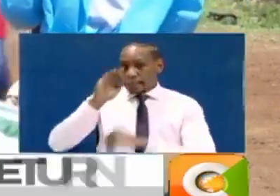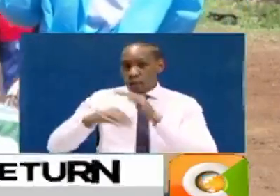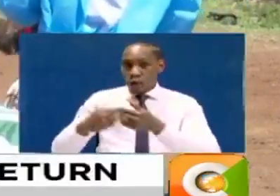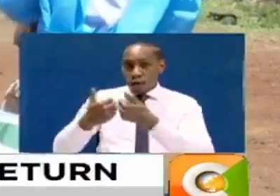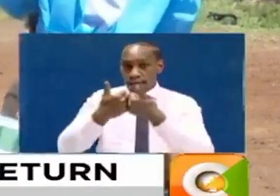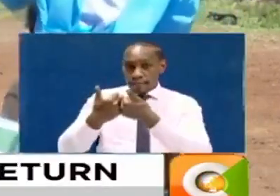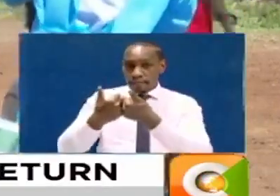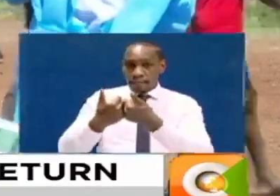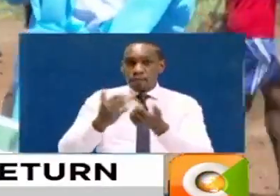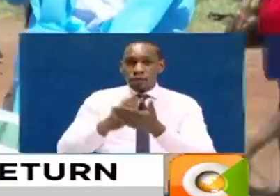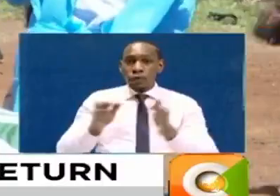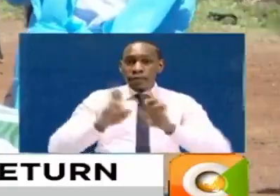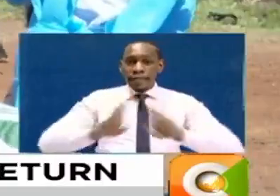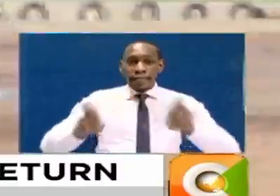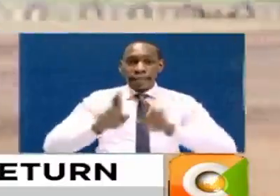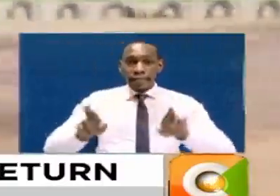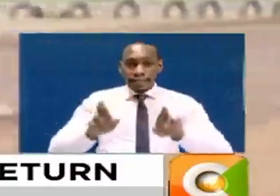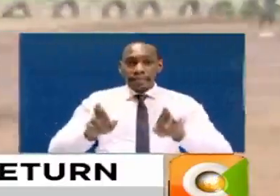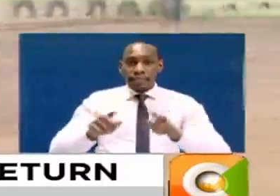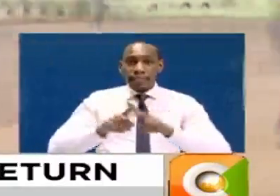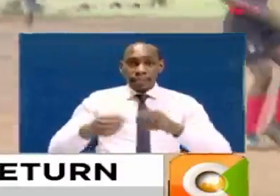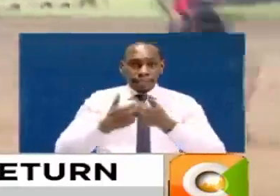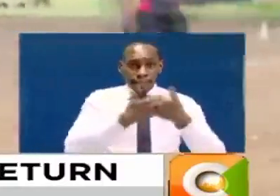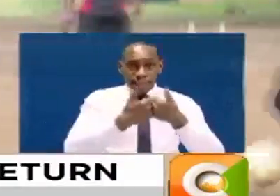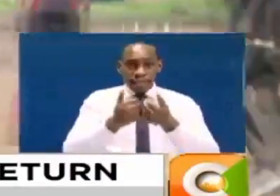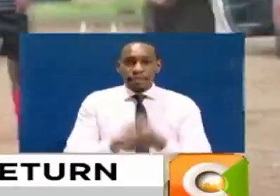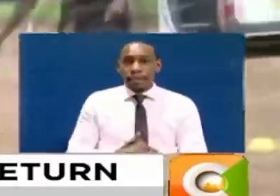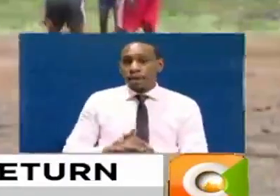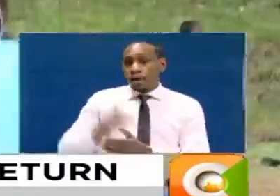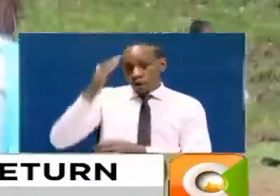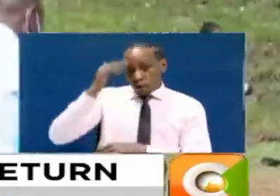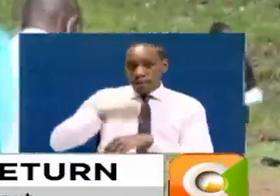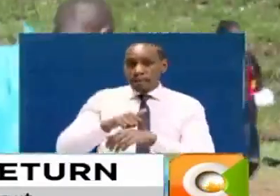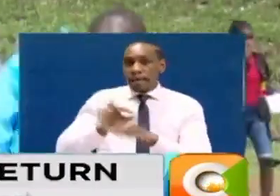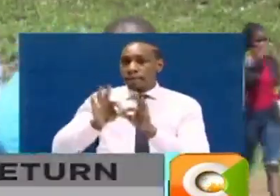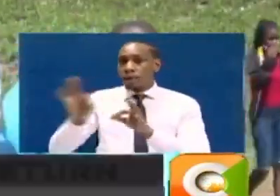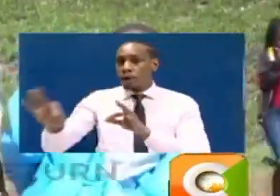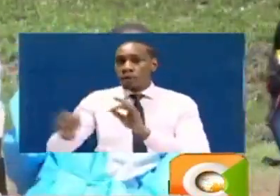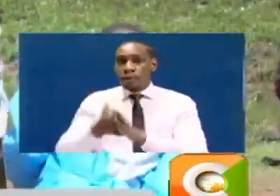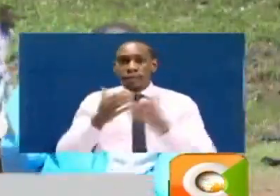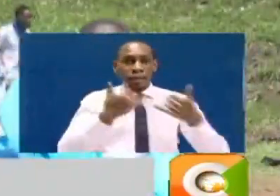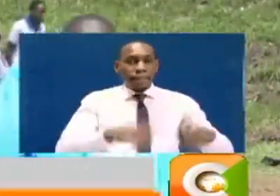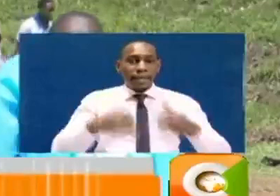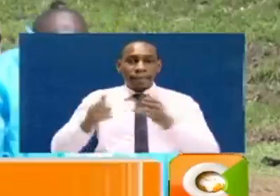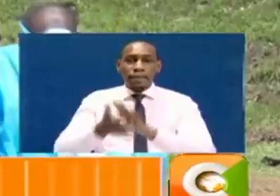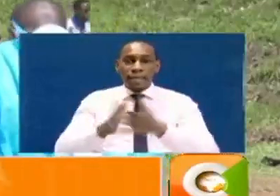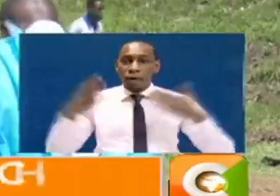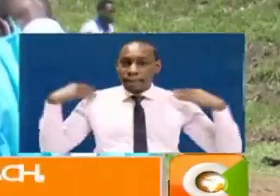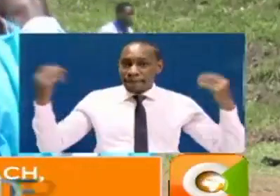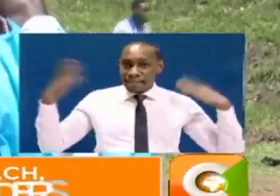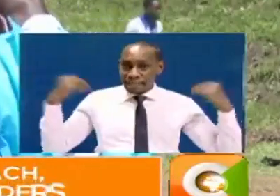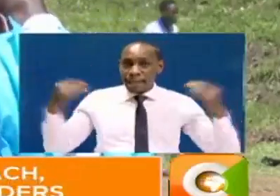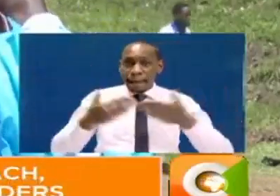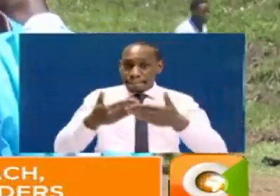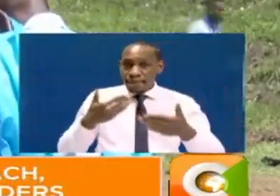zote, so tuka well prepared kuanza na game. Unajua kika along a period bila kucheza ama bila kufanya mazoezi